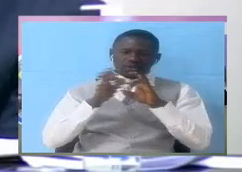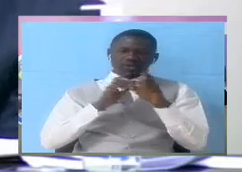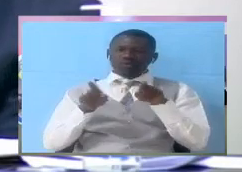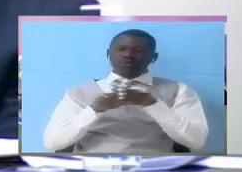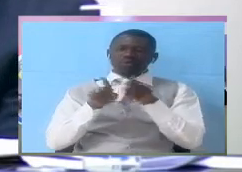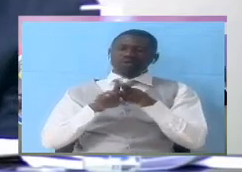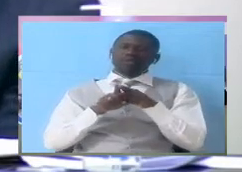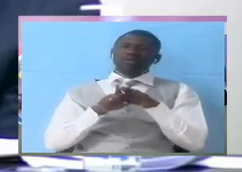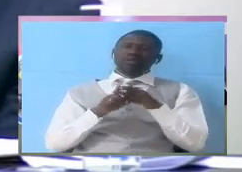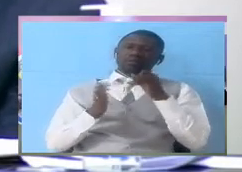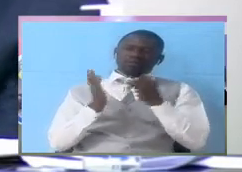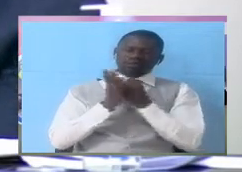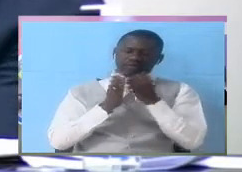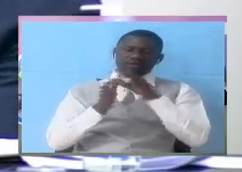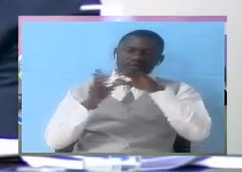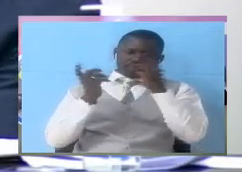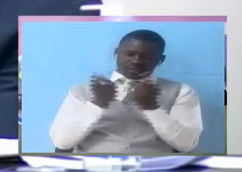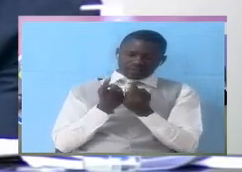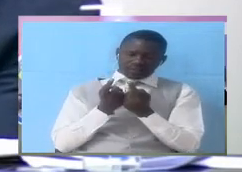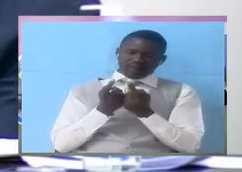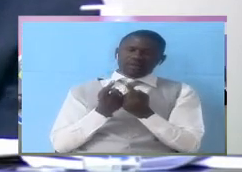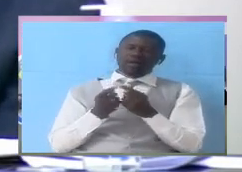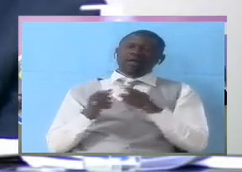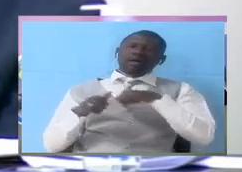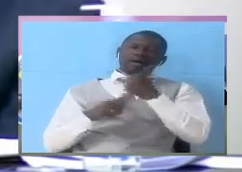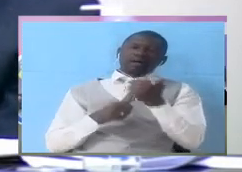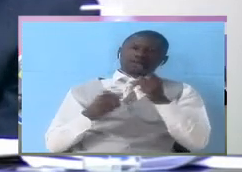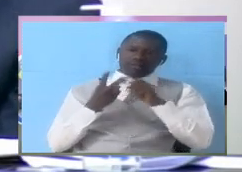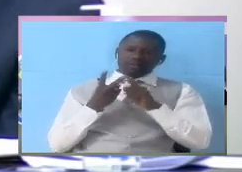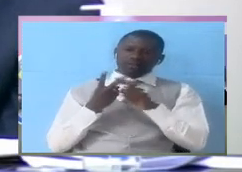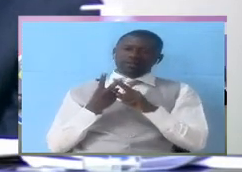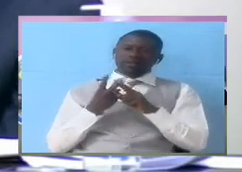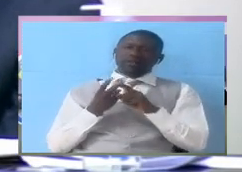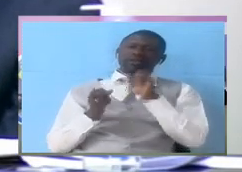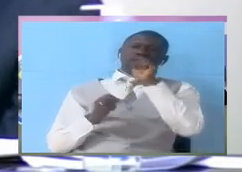been hijacked. Those were the words you used